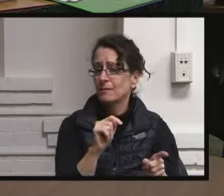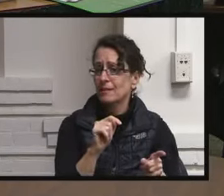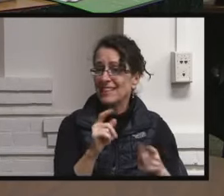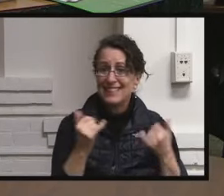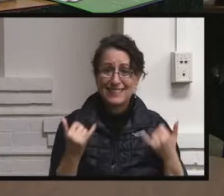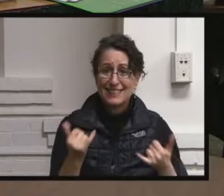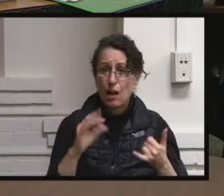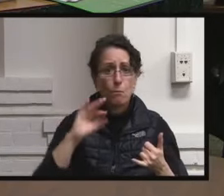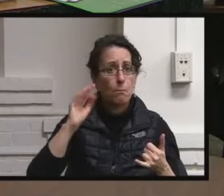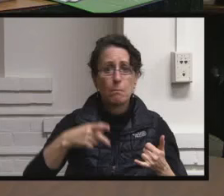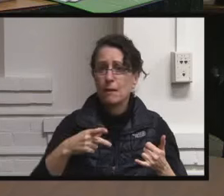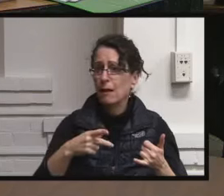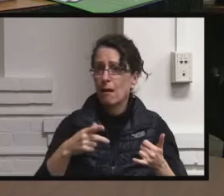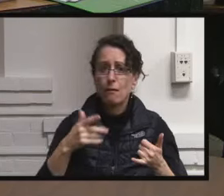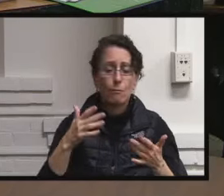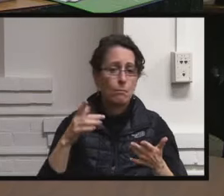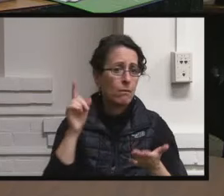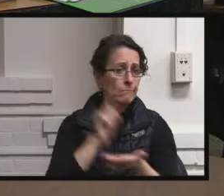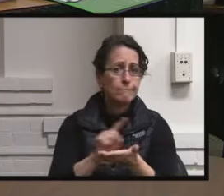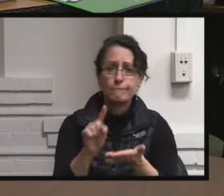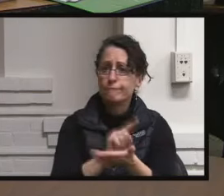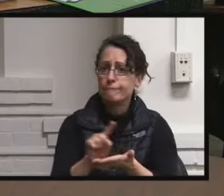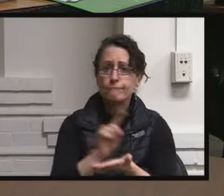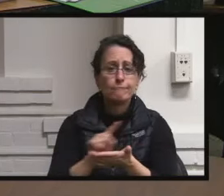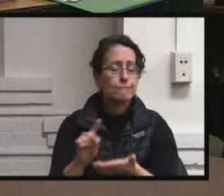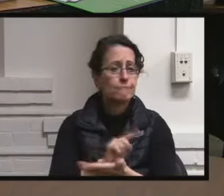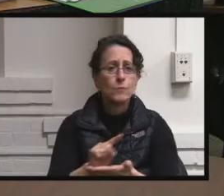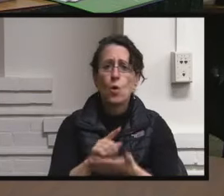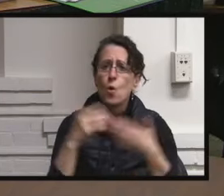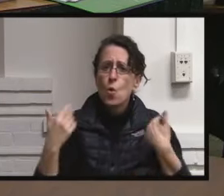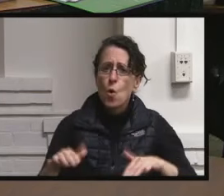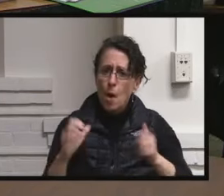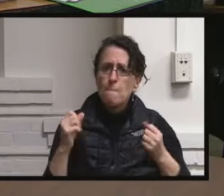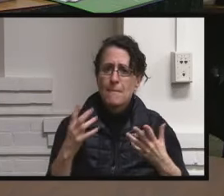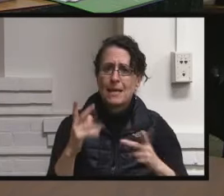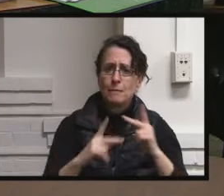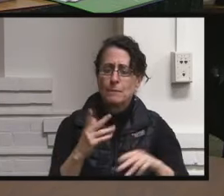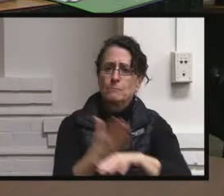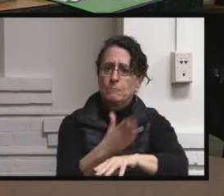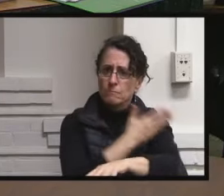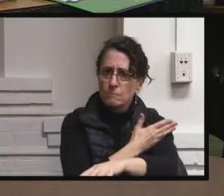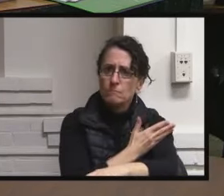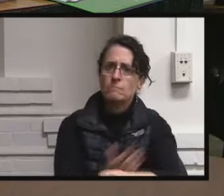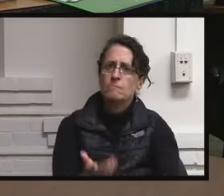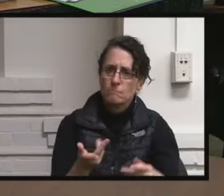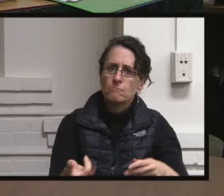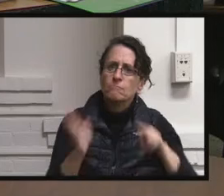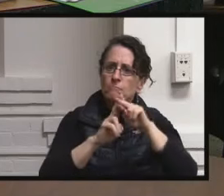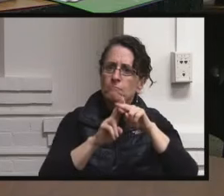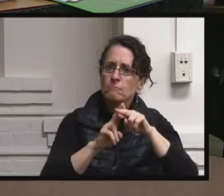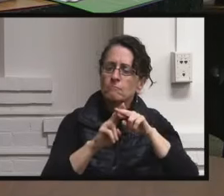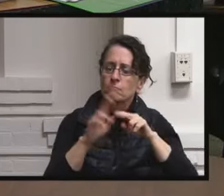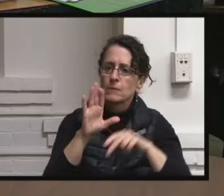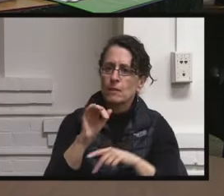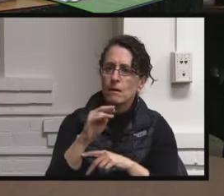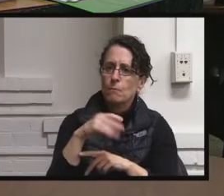curbside compost very successfully and in an even more significant way now that pay-as-you-throw has been implemented.